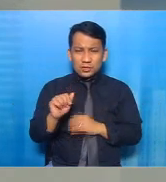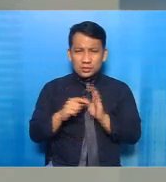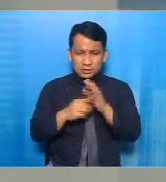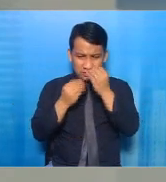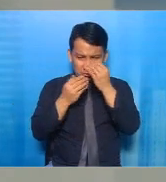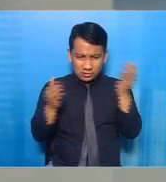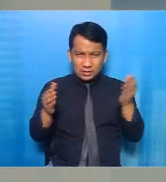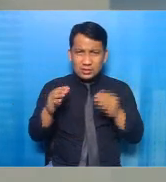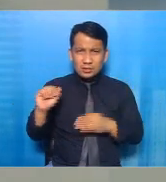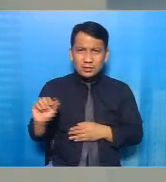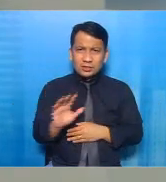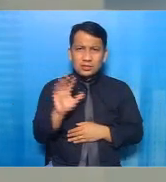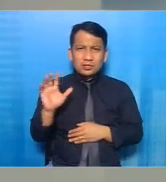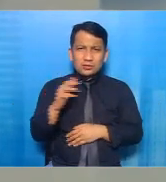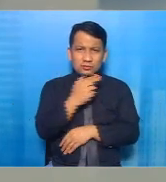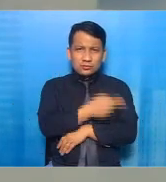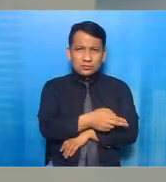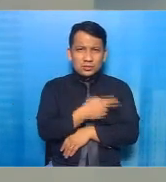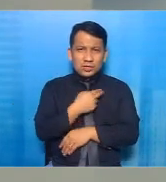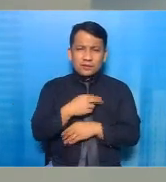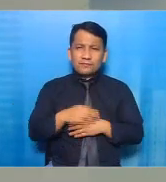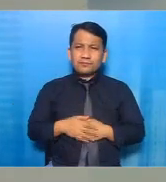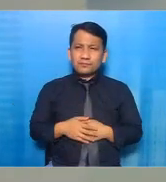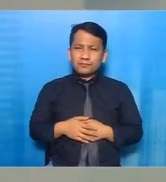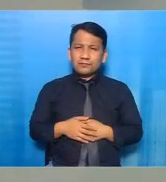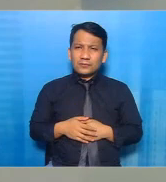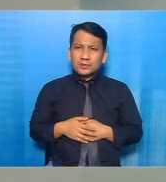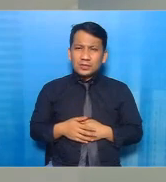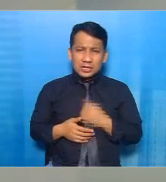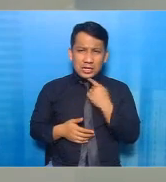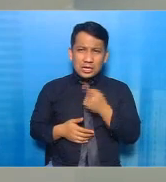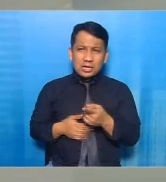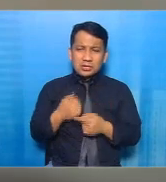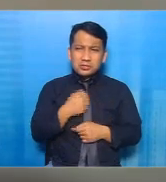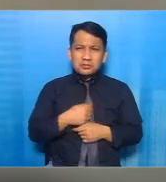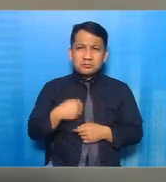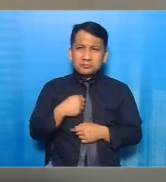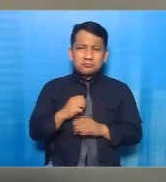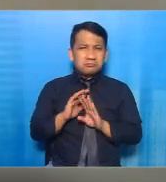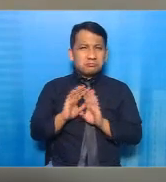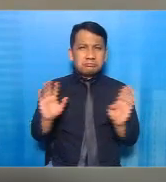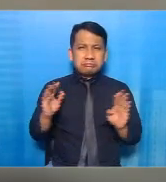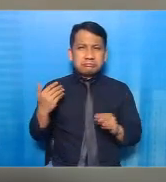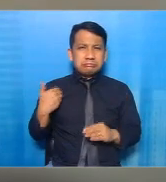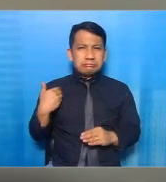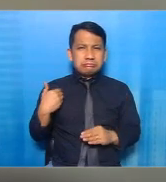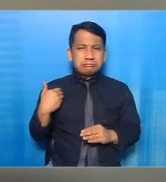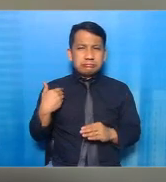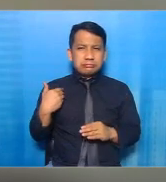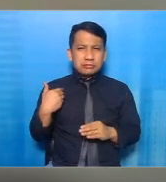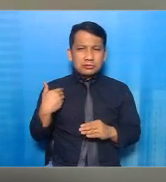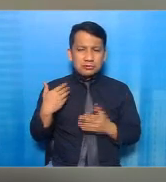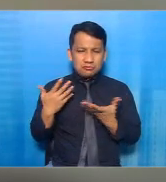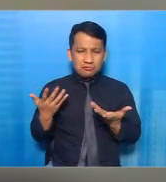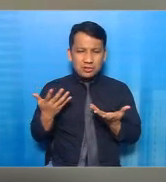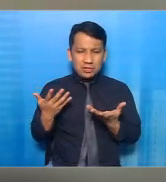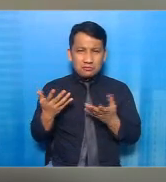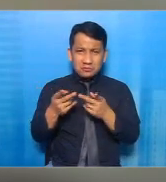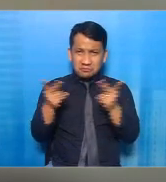capacity ang Asian Hospital. I'm sorry to say that we don't have a lot of space for